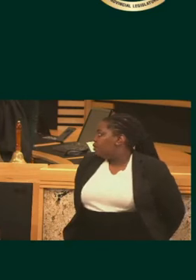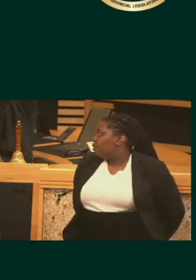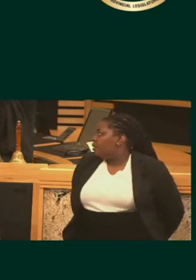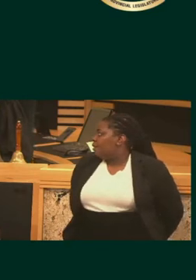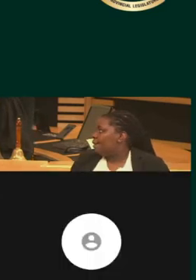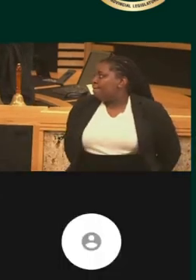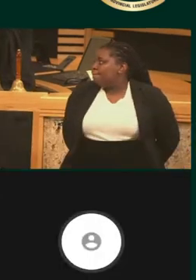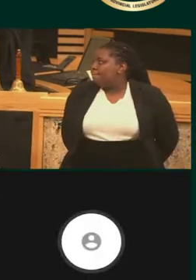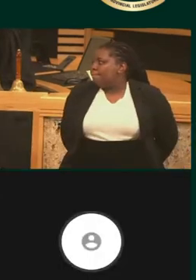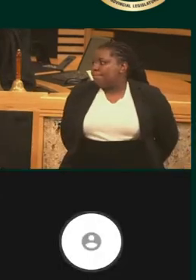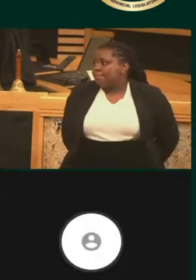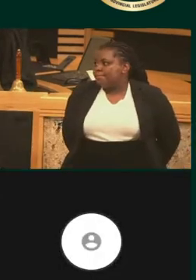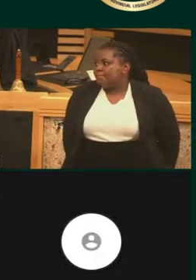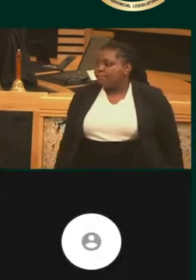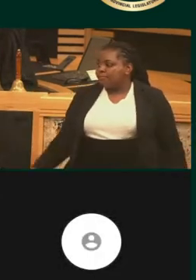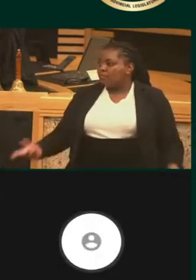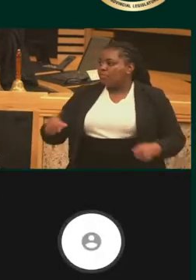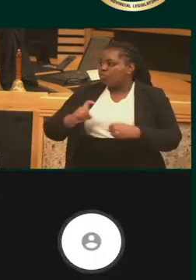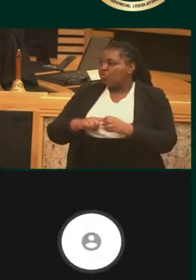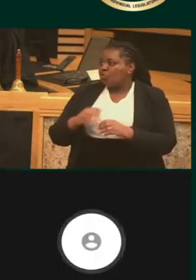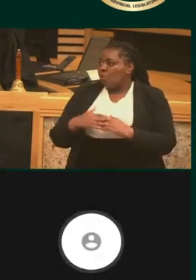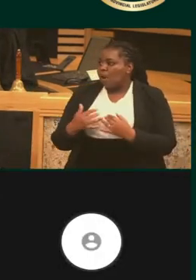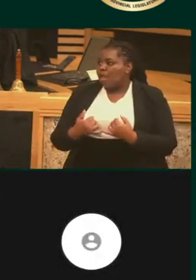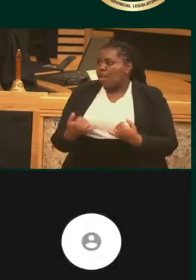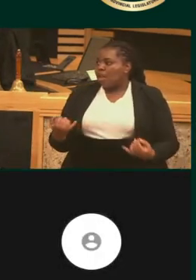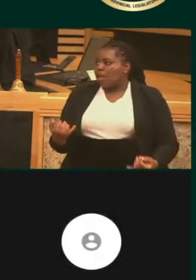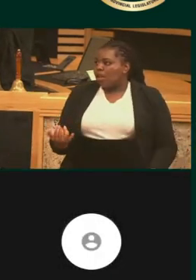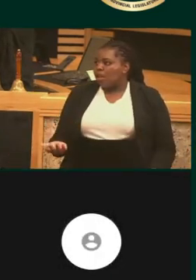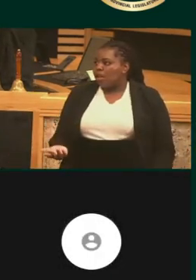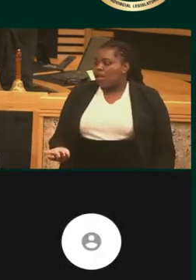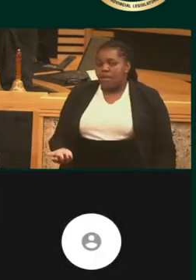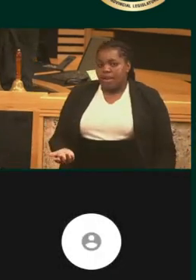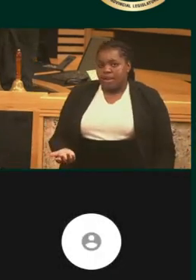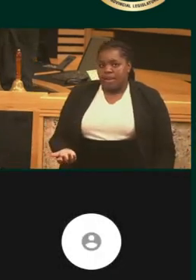is she online aable members am I